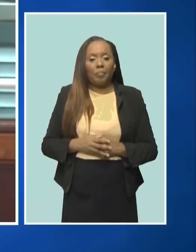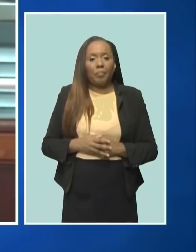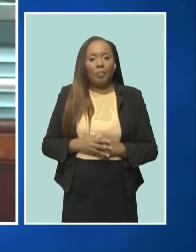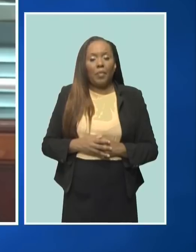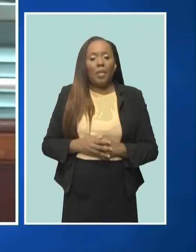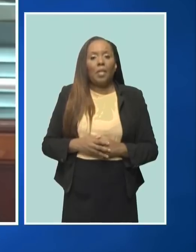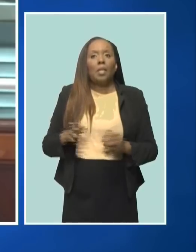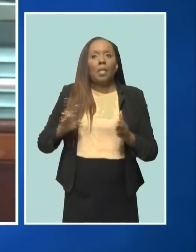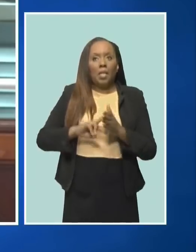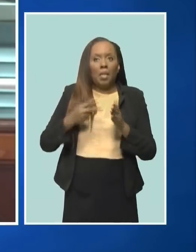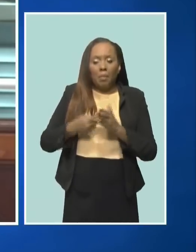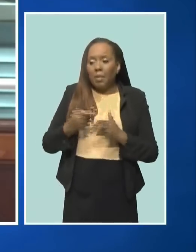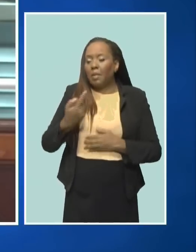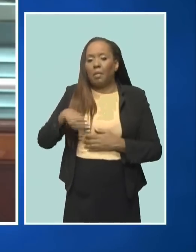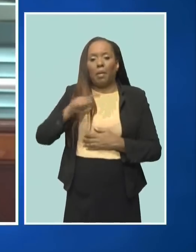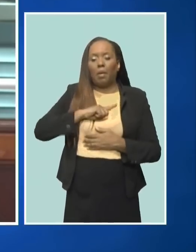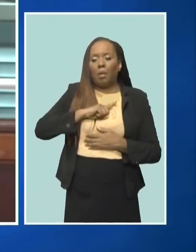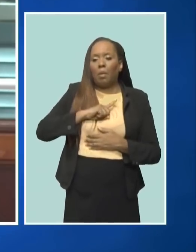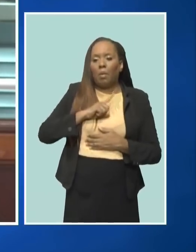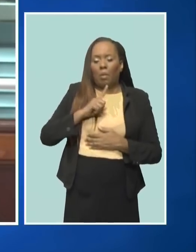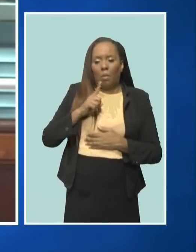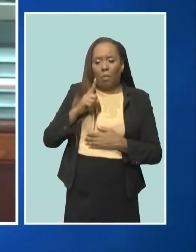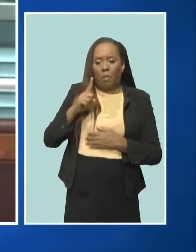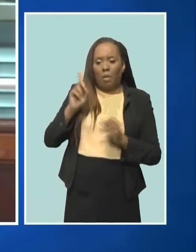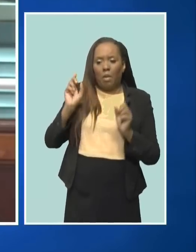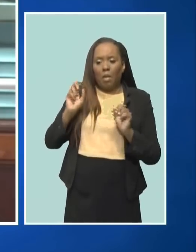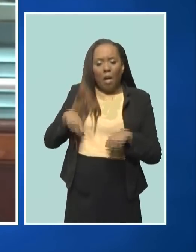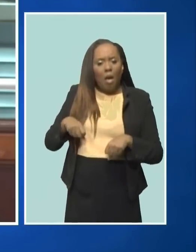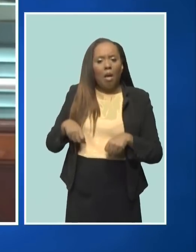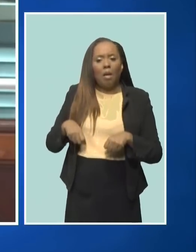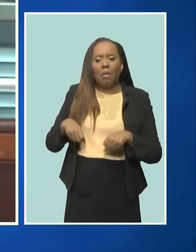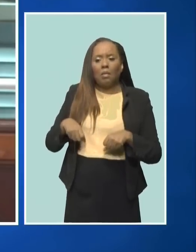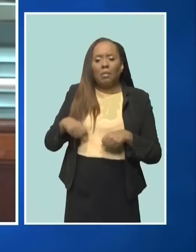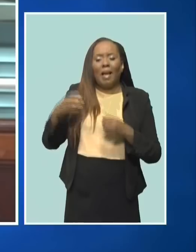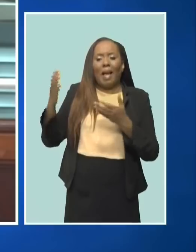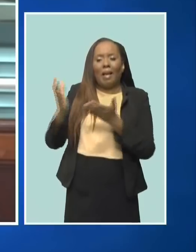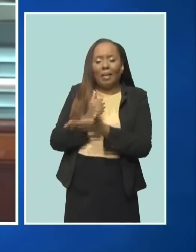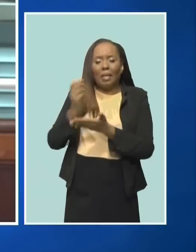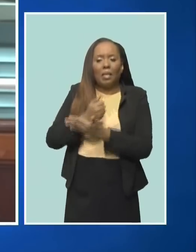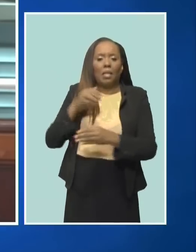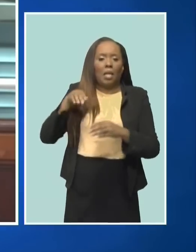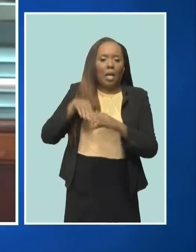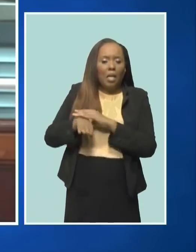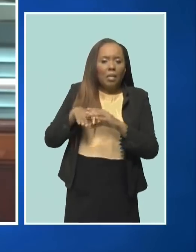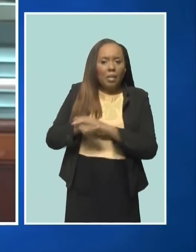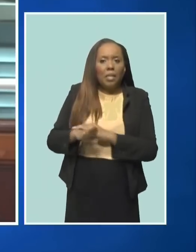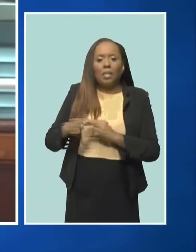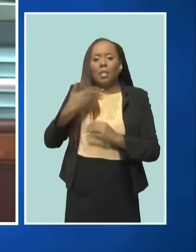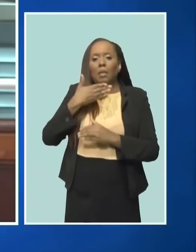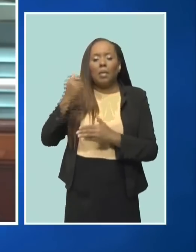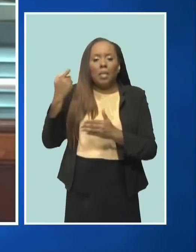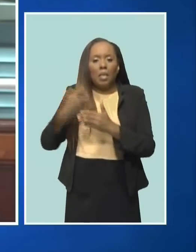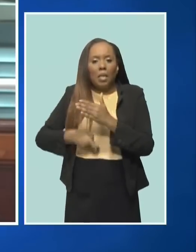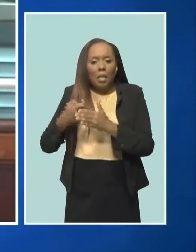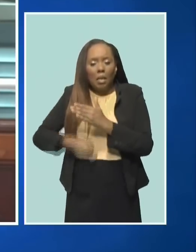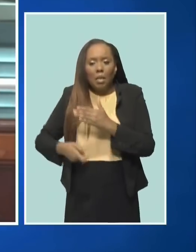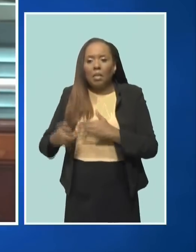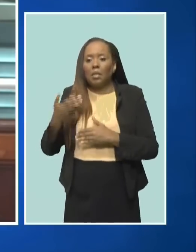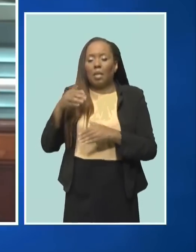less victim, held less hostage to the whim and the